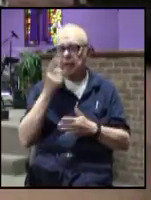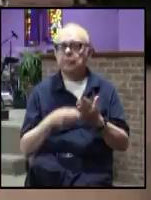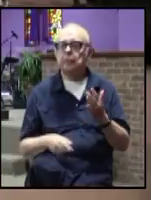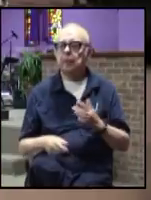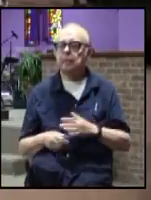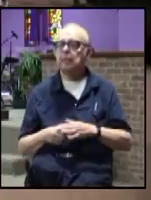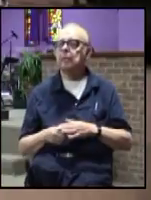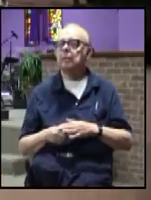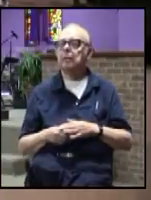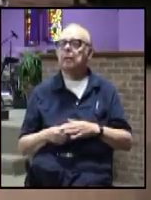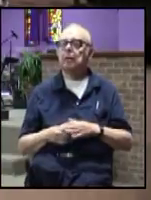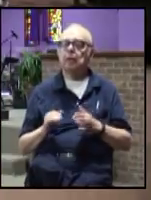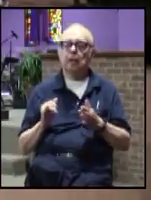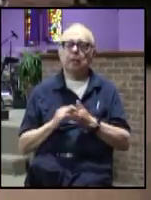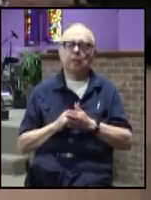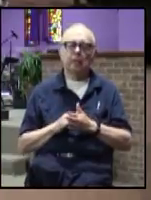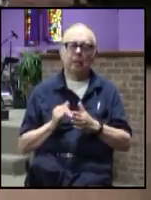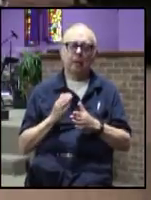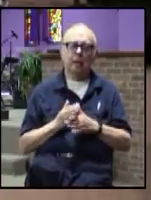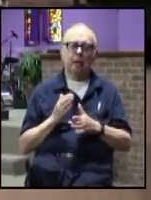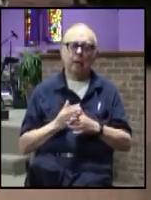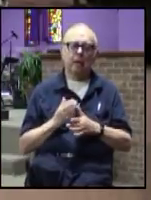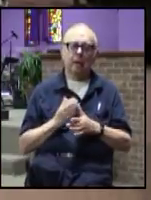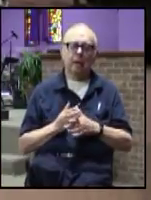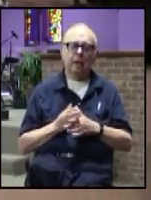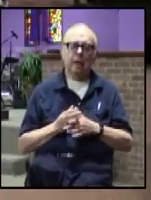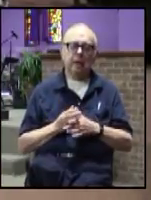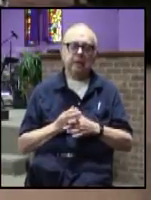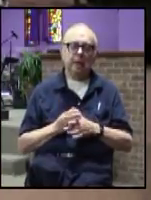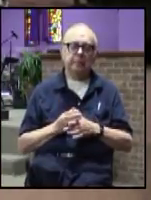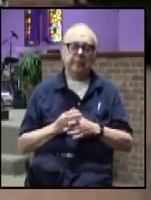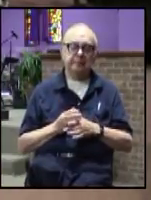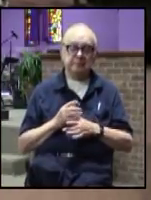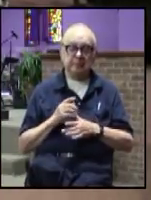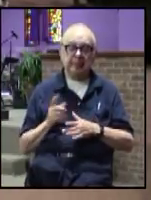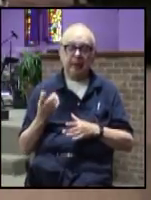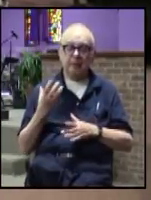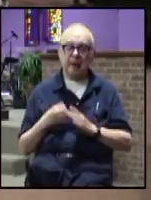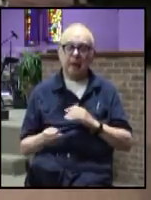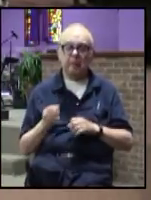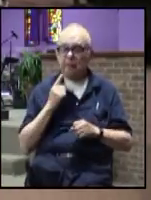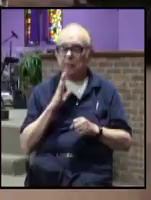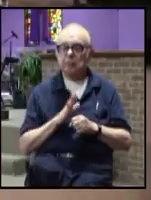And guess what? That irritation kept him out of the promised land